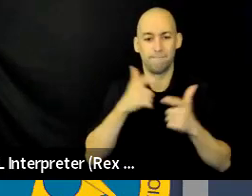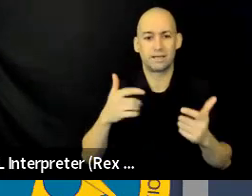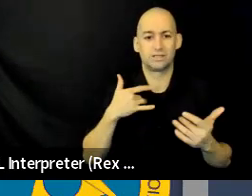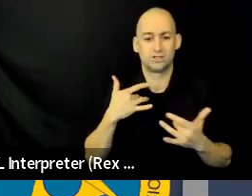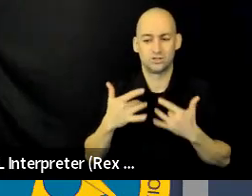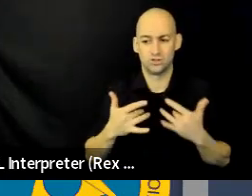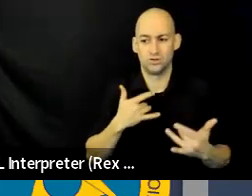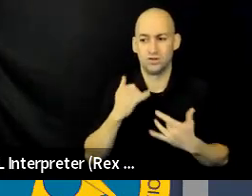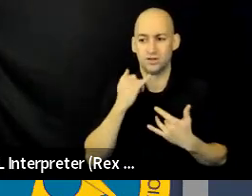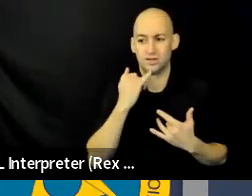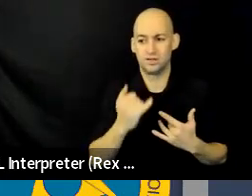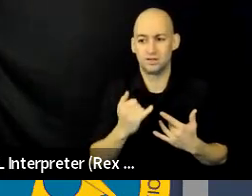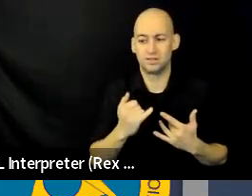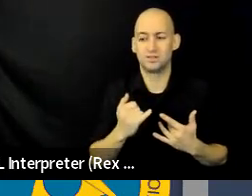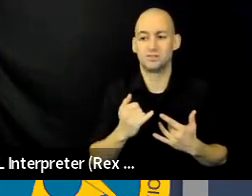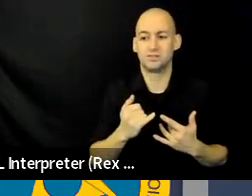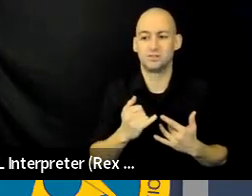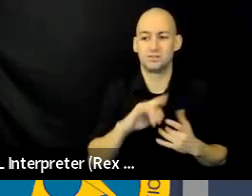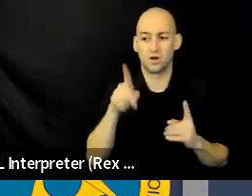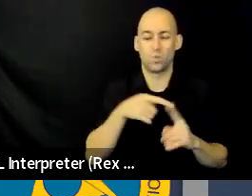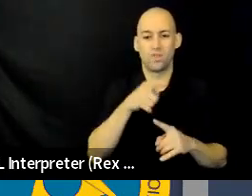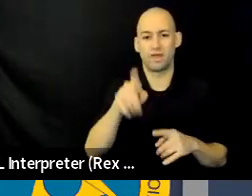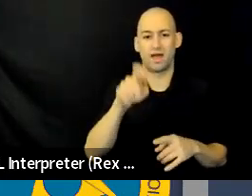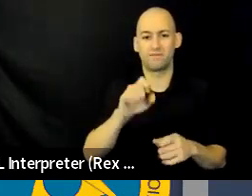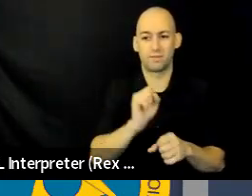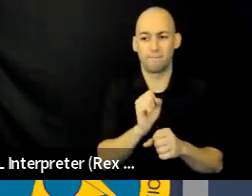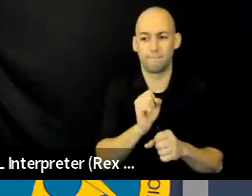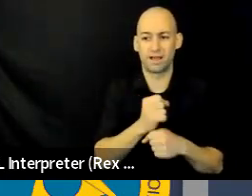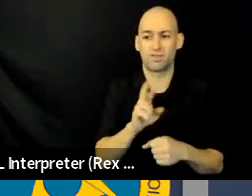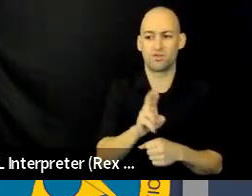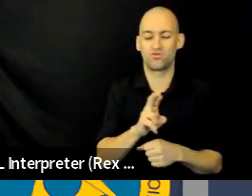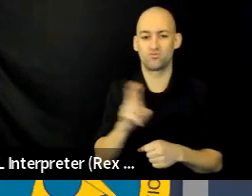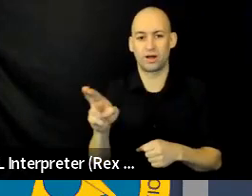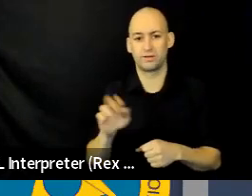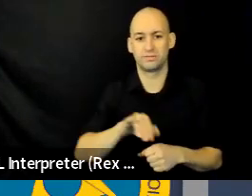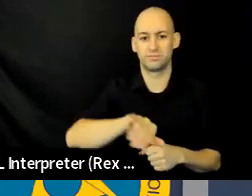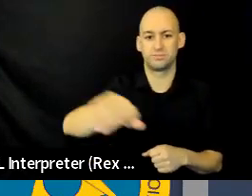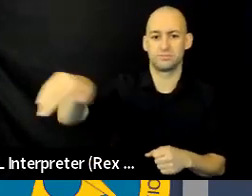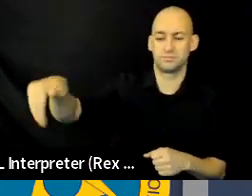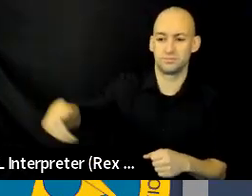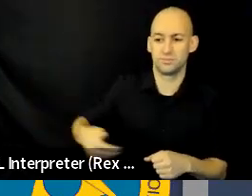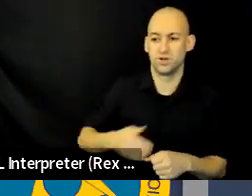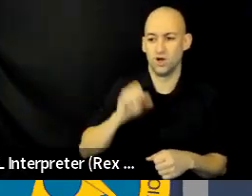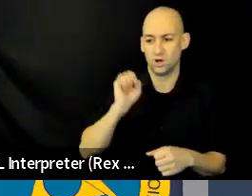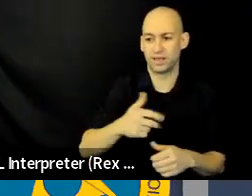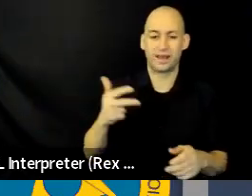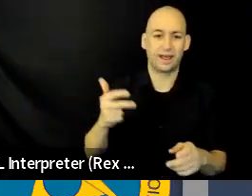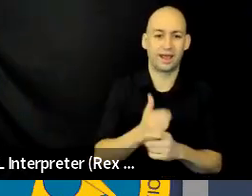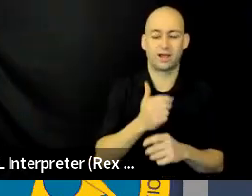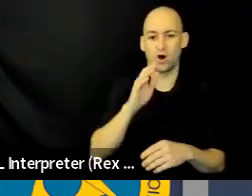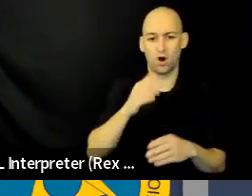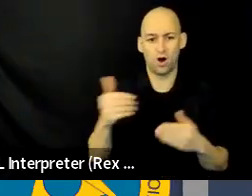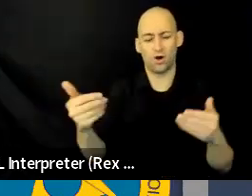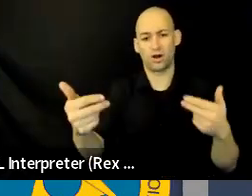that when they have to make the right, Yeah. you can hit oncoming trucks that Going that is way,